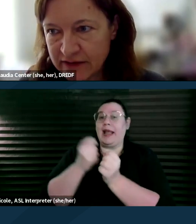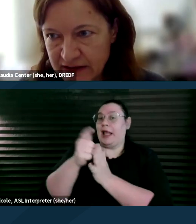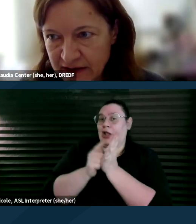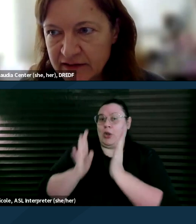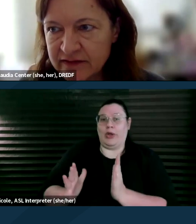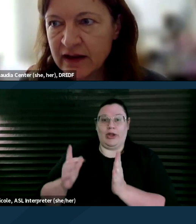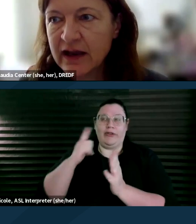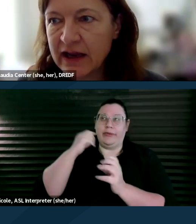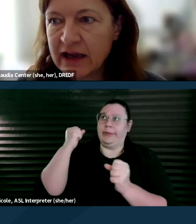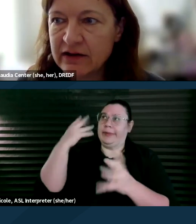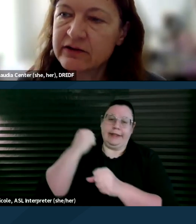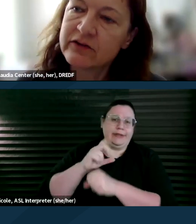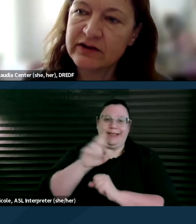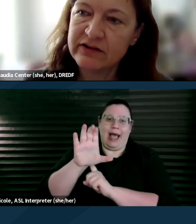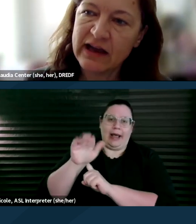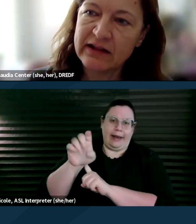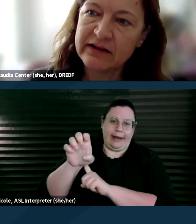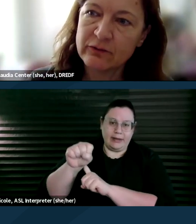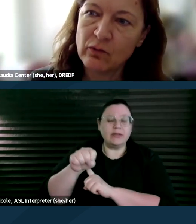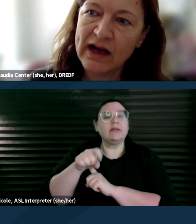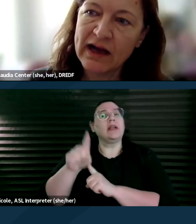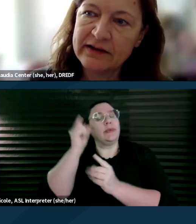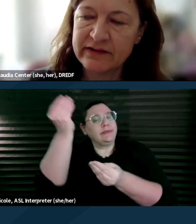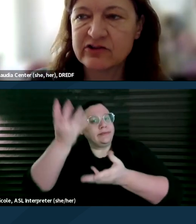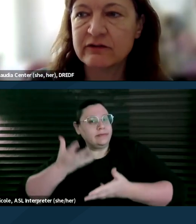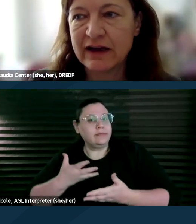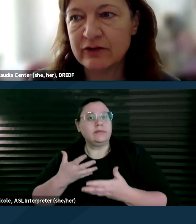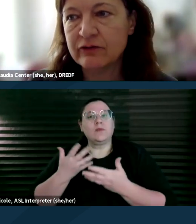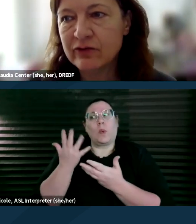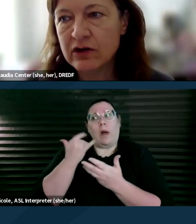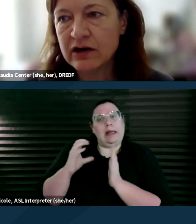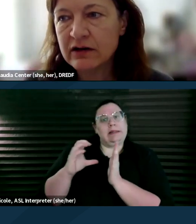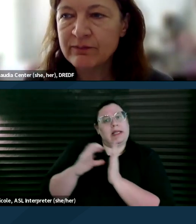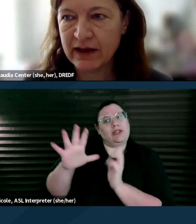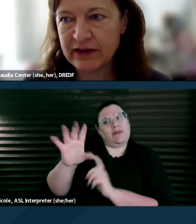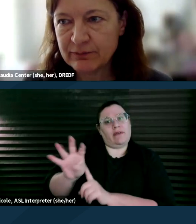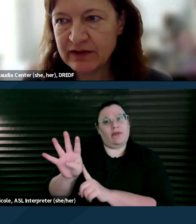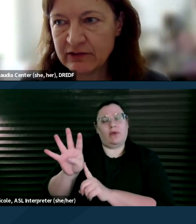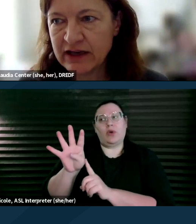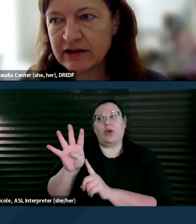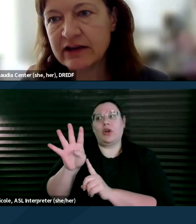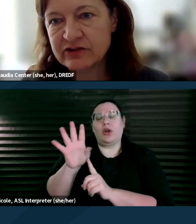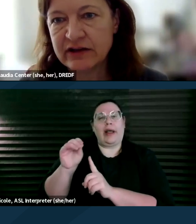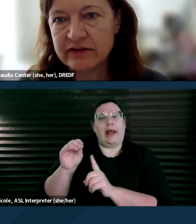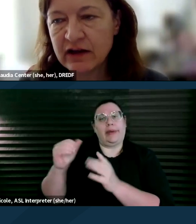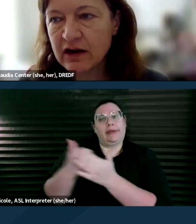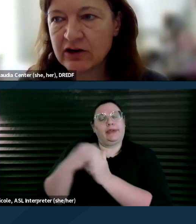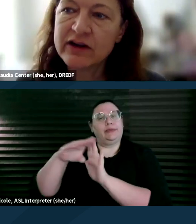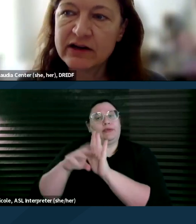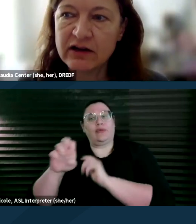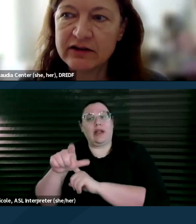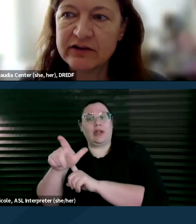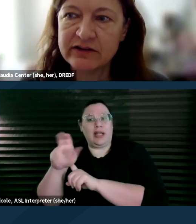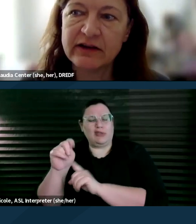for decades and is going to tell us why Section 504 and the updated regulations